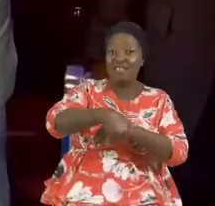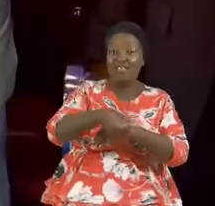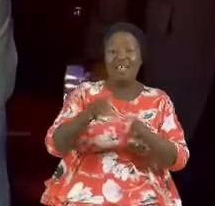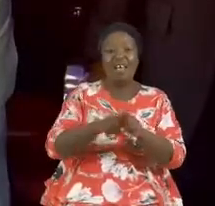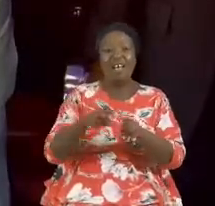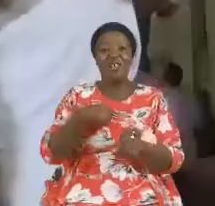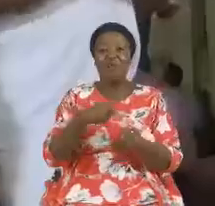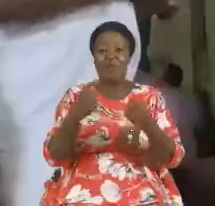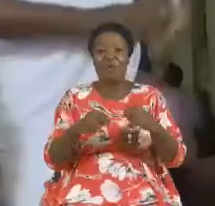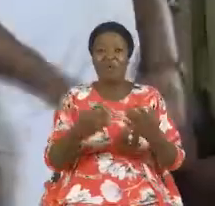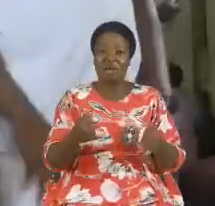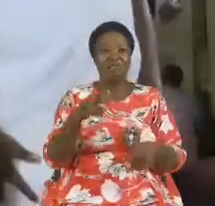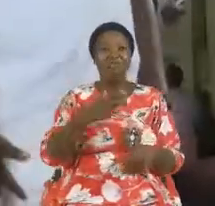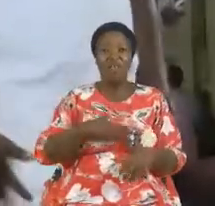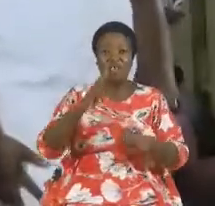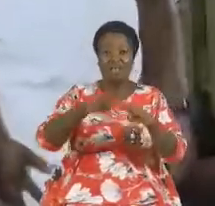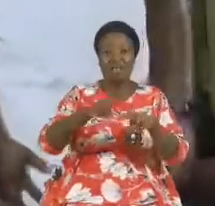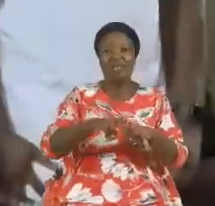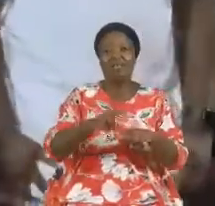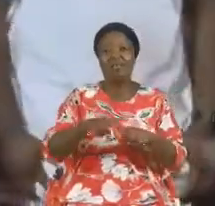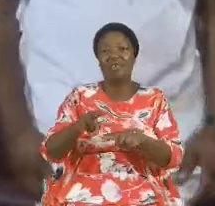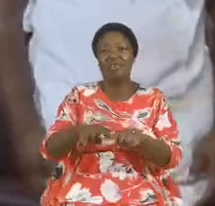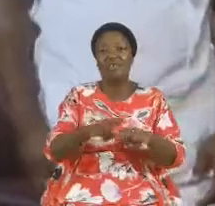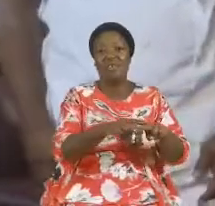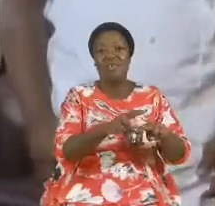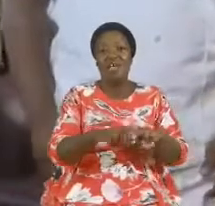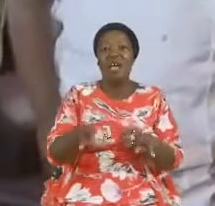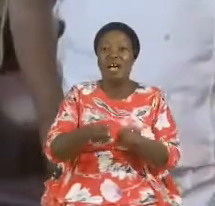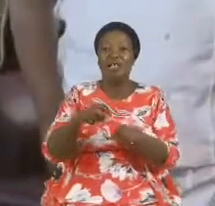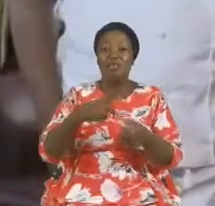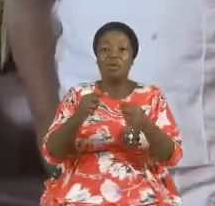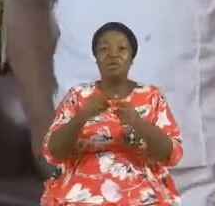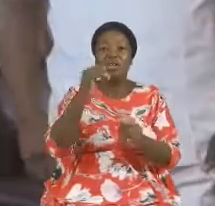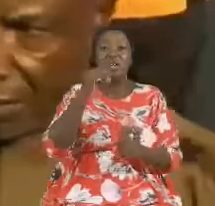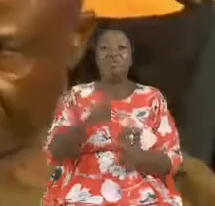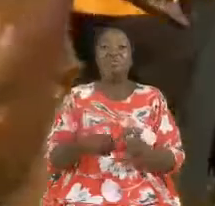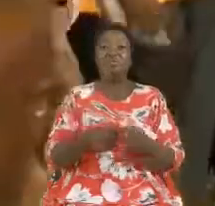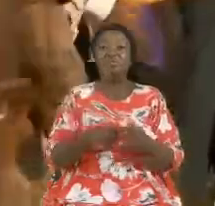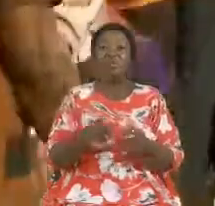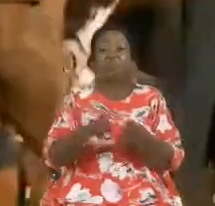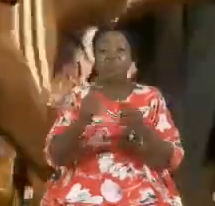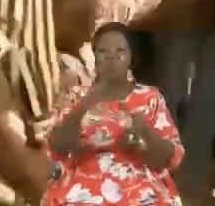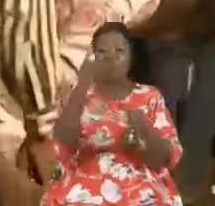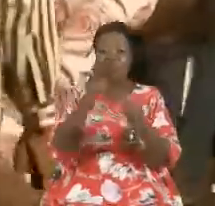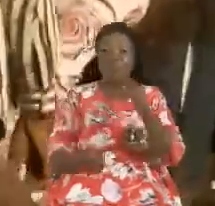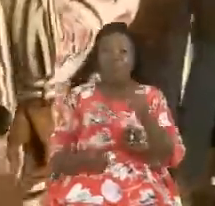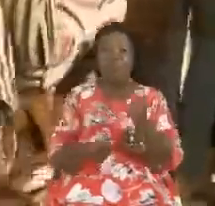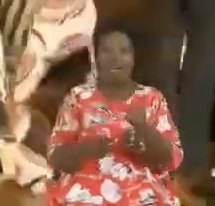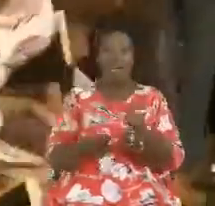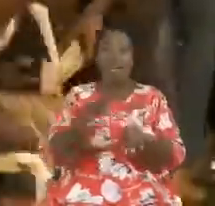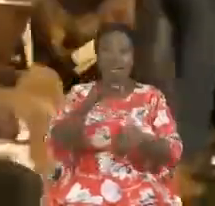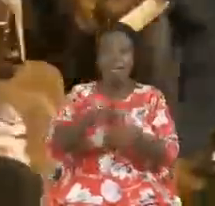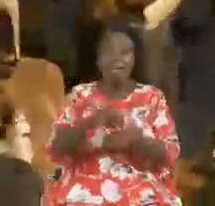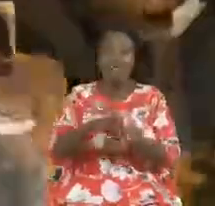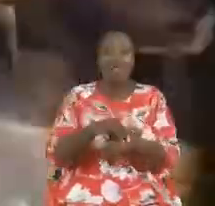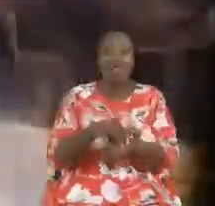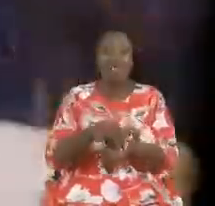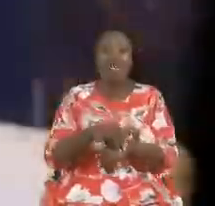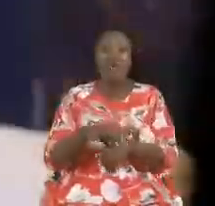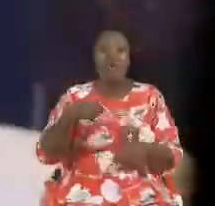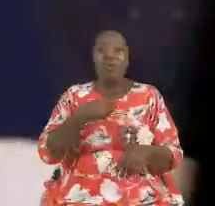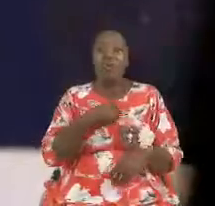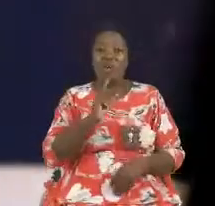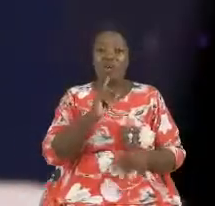God has answered your prayer. Tonight, as we come, you can sit down. As we come to the final message